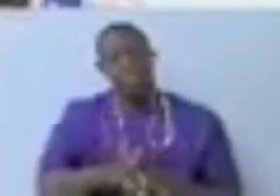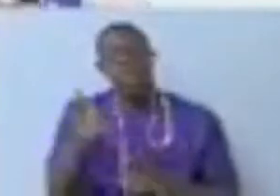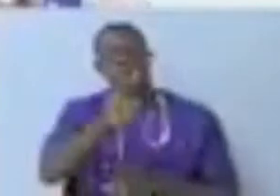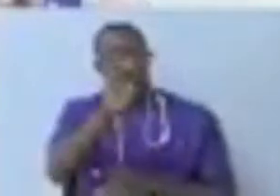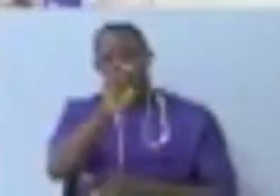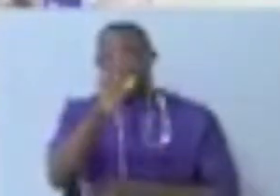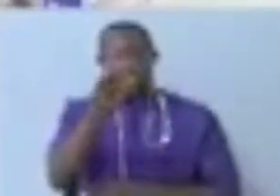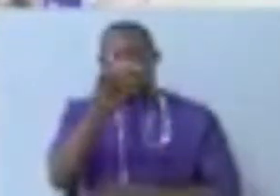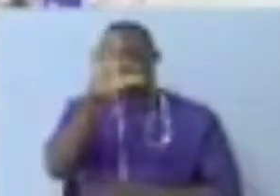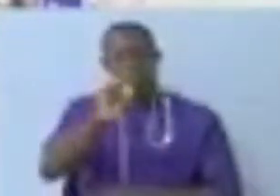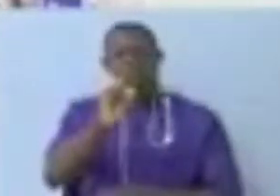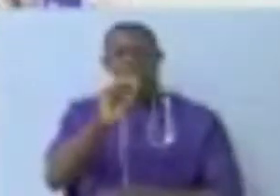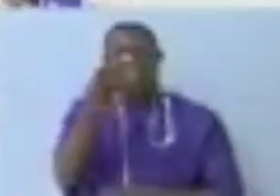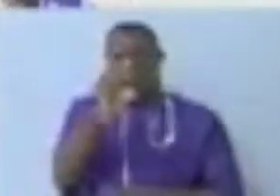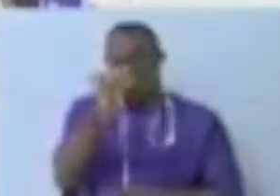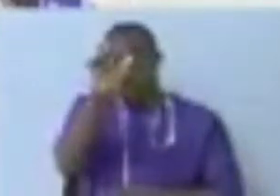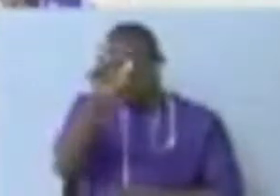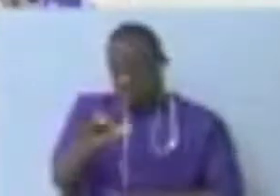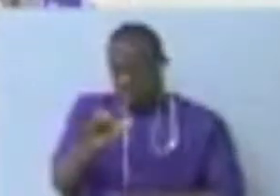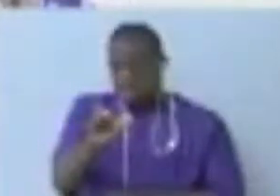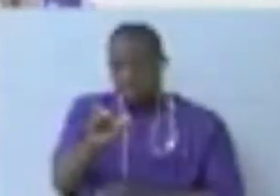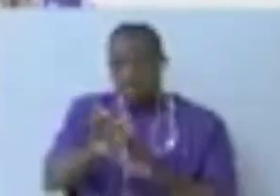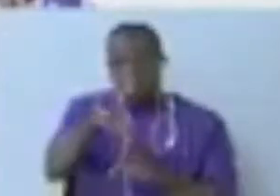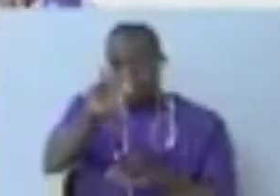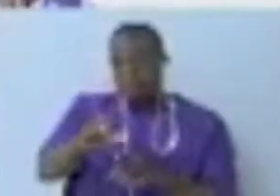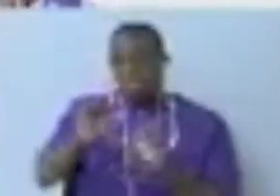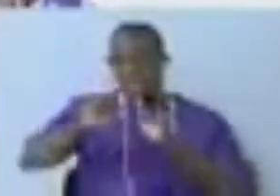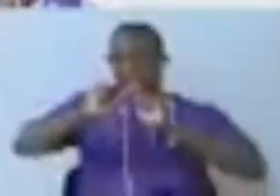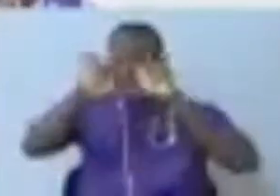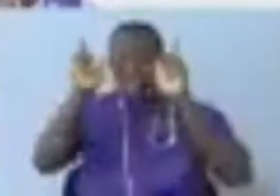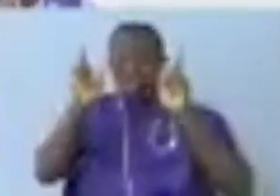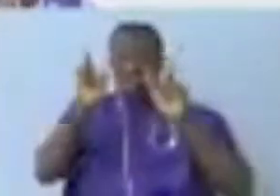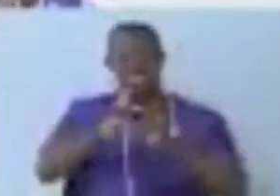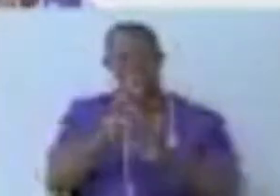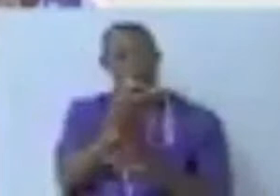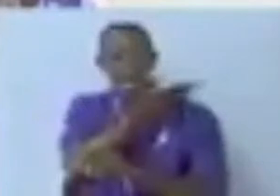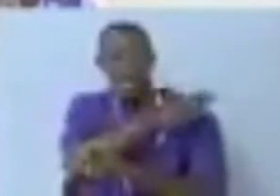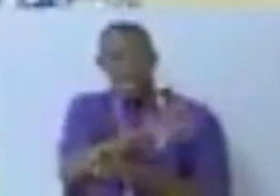what would you do if the perpetrator is allowed to go free?